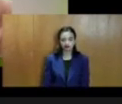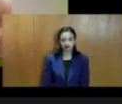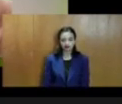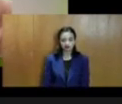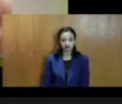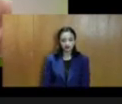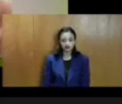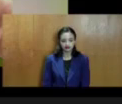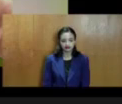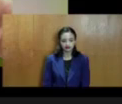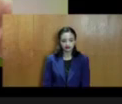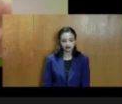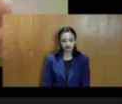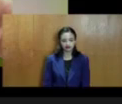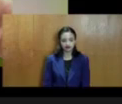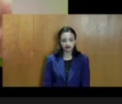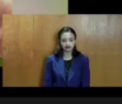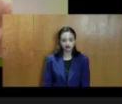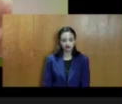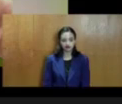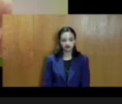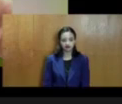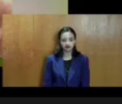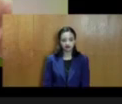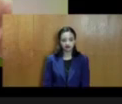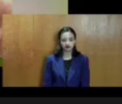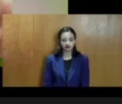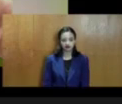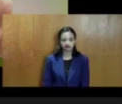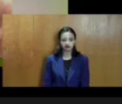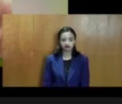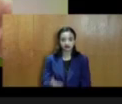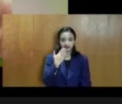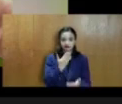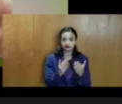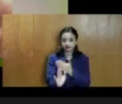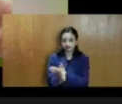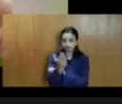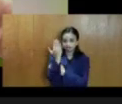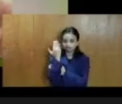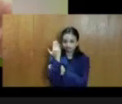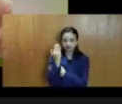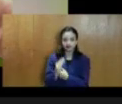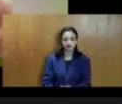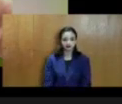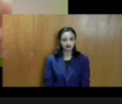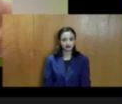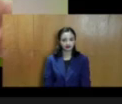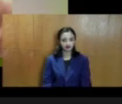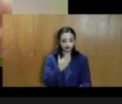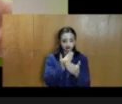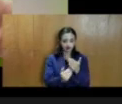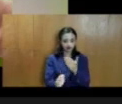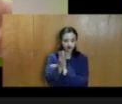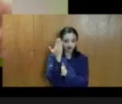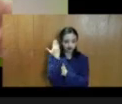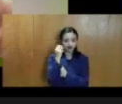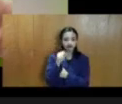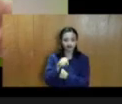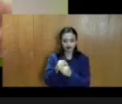Can you hear me? Yeah. Okay. Yes, pleasant morning. Still a morning. So pleasant morning to everyone. Yes, thank